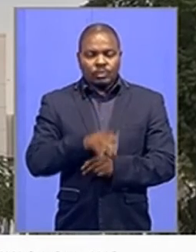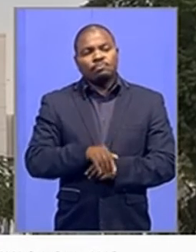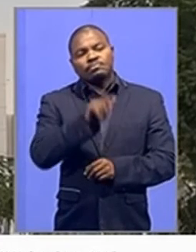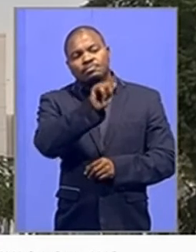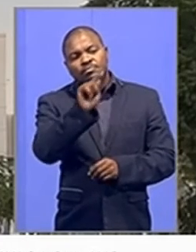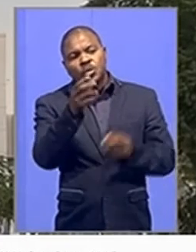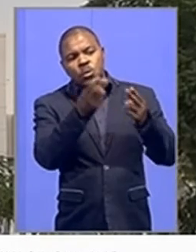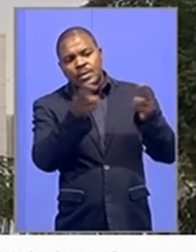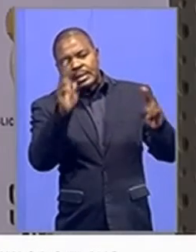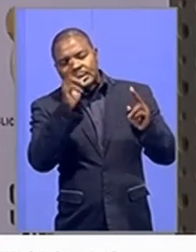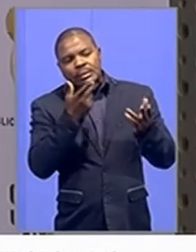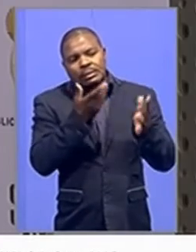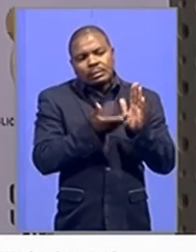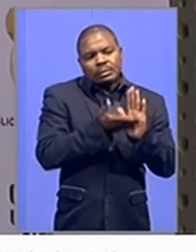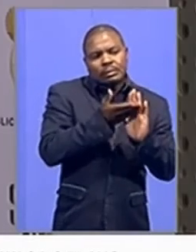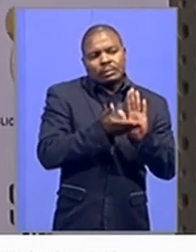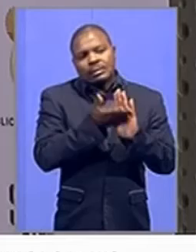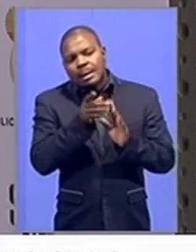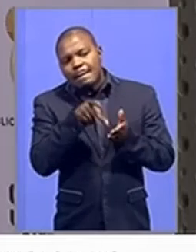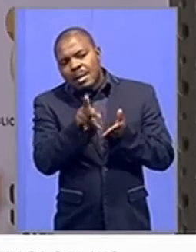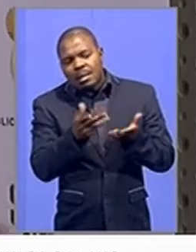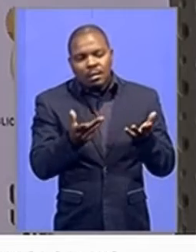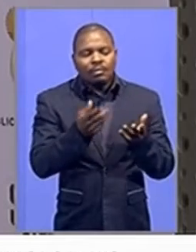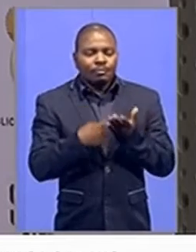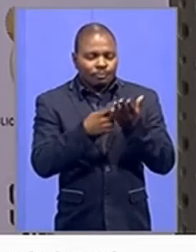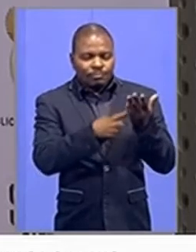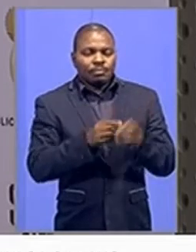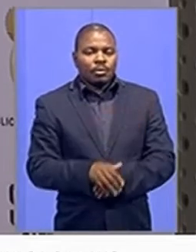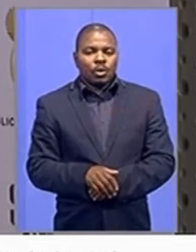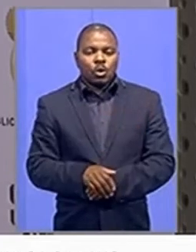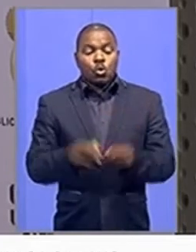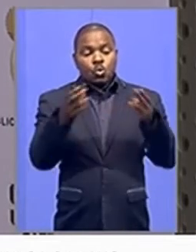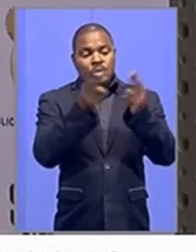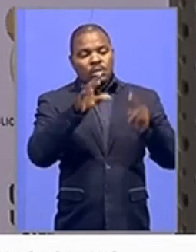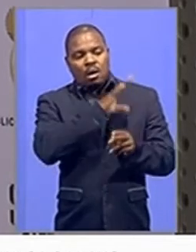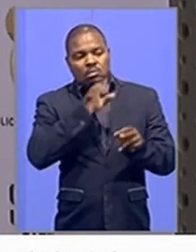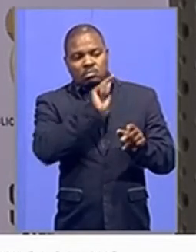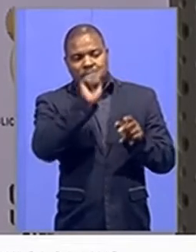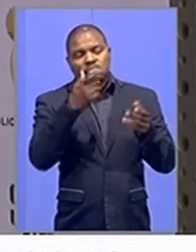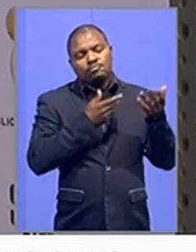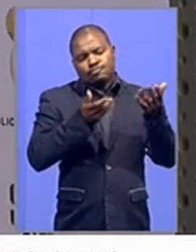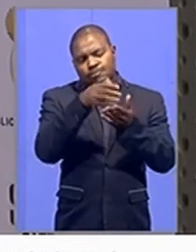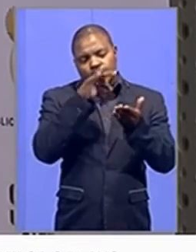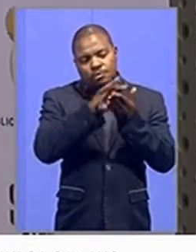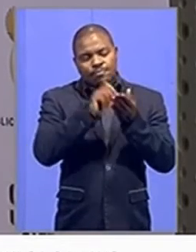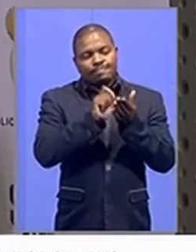kwa diyunibesiting. I have written to all university councils with a proposal